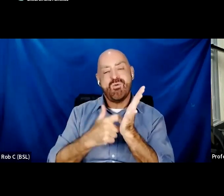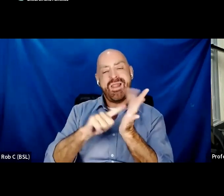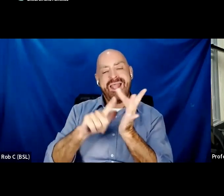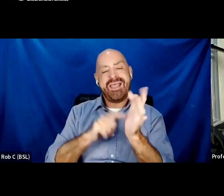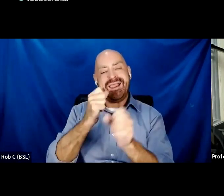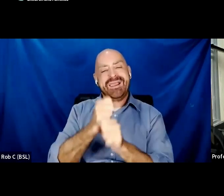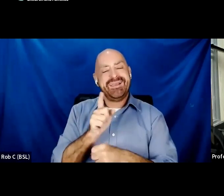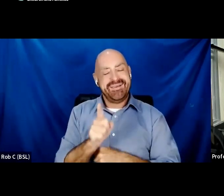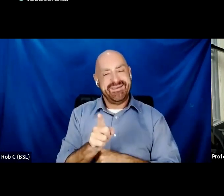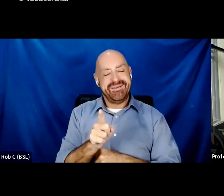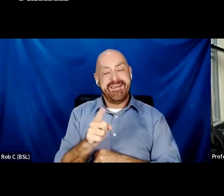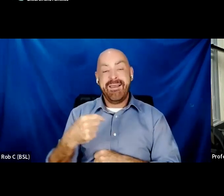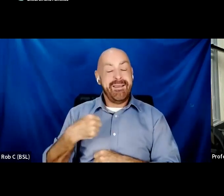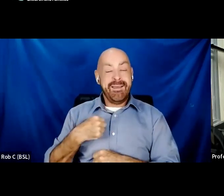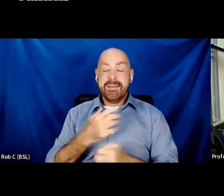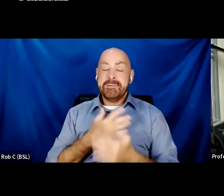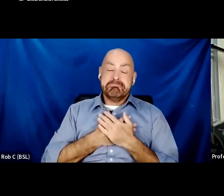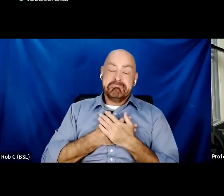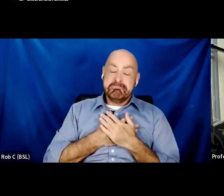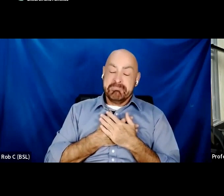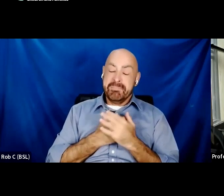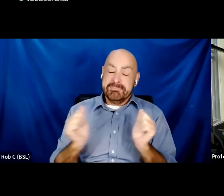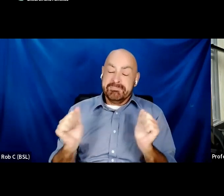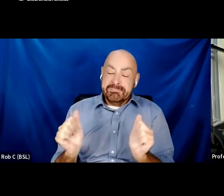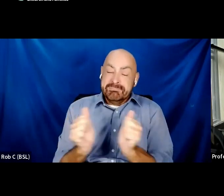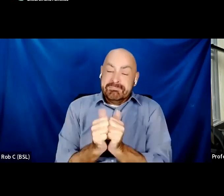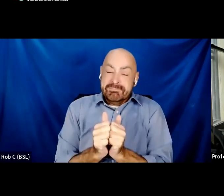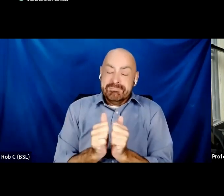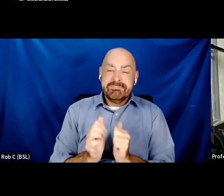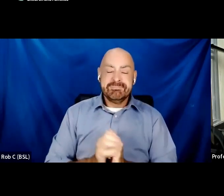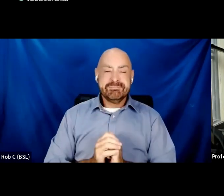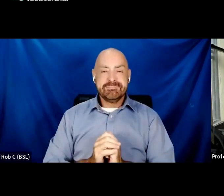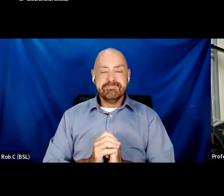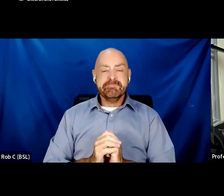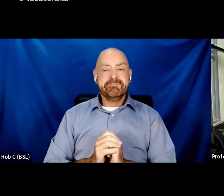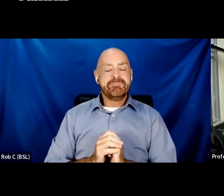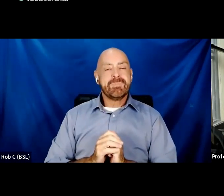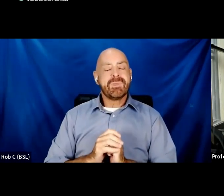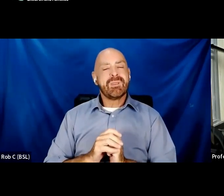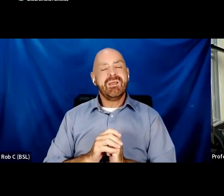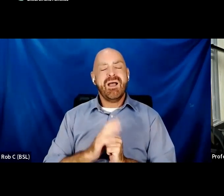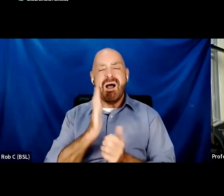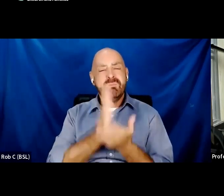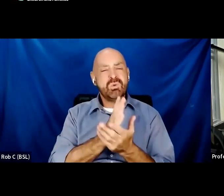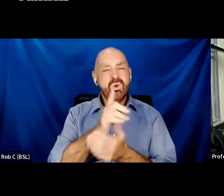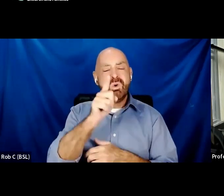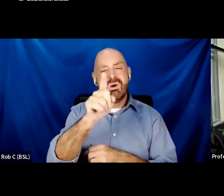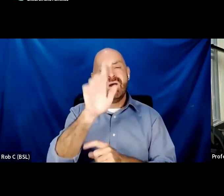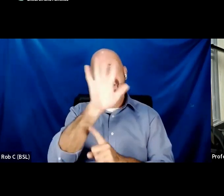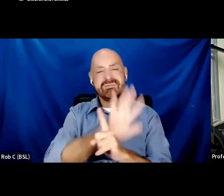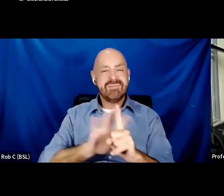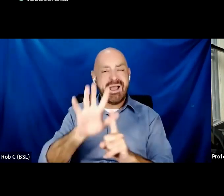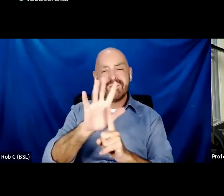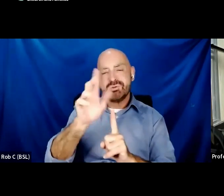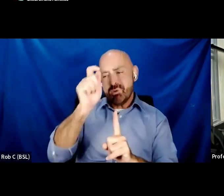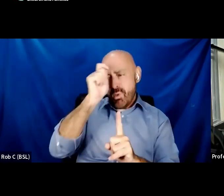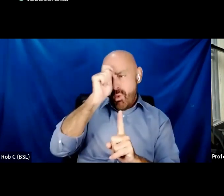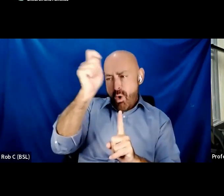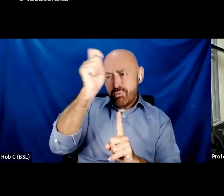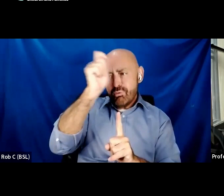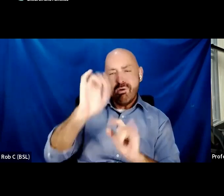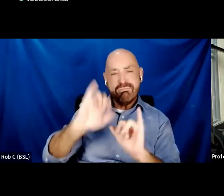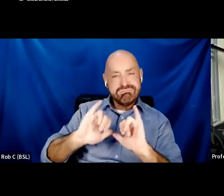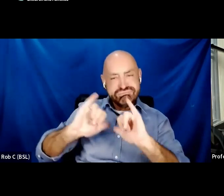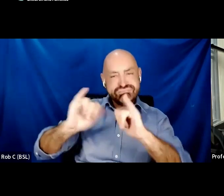I wholeheartedly share. I'm sure that a national honour is being prepared at the moment to mark